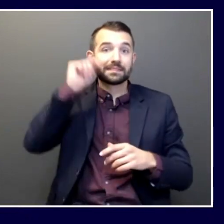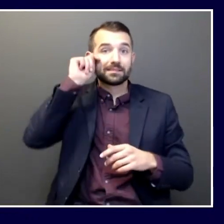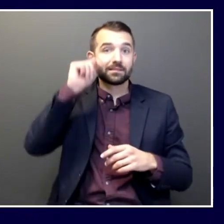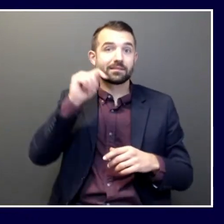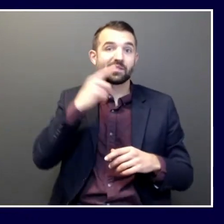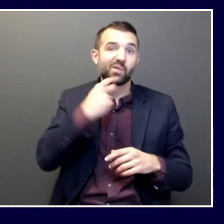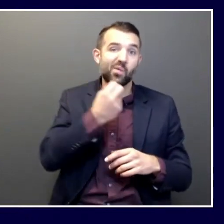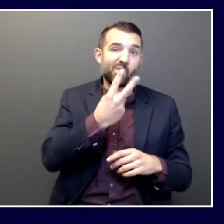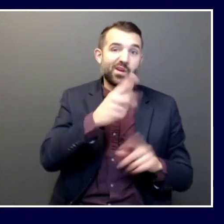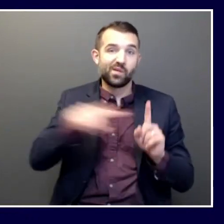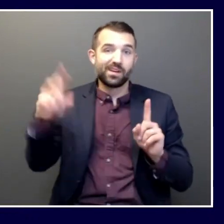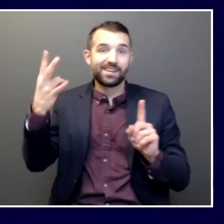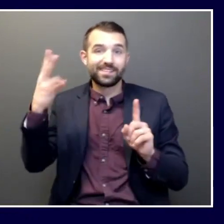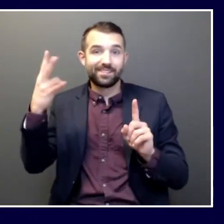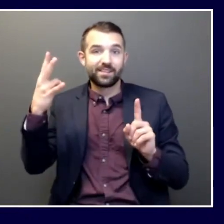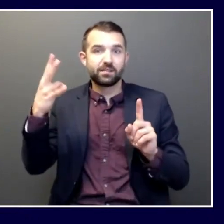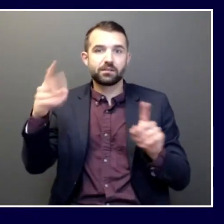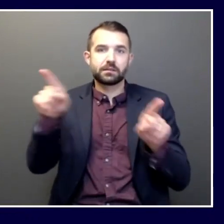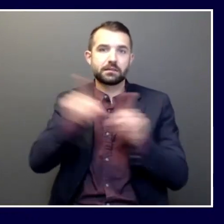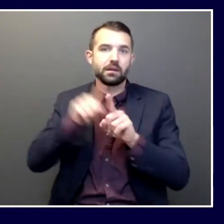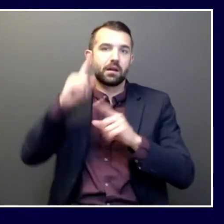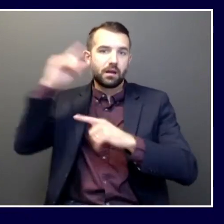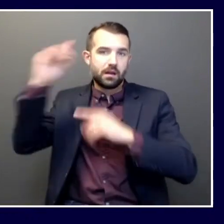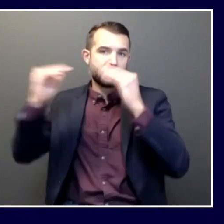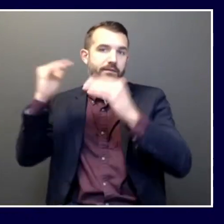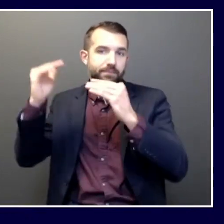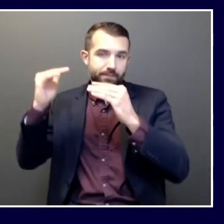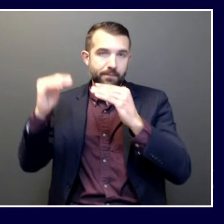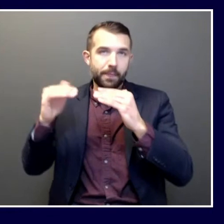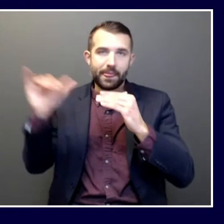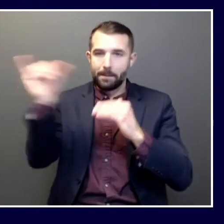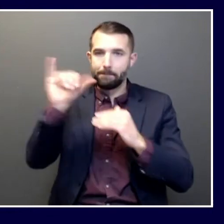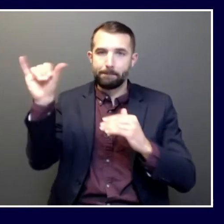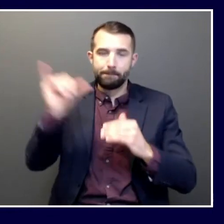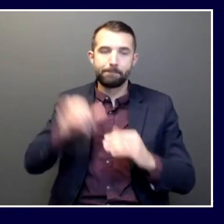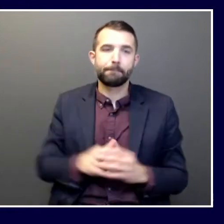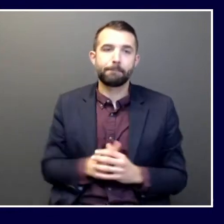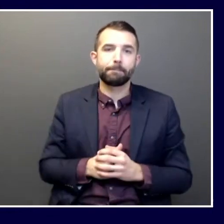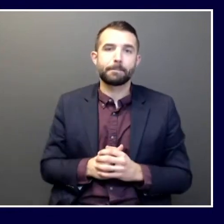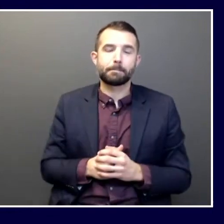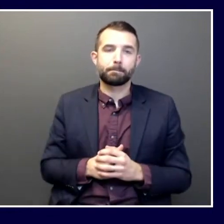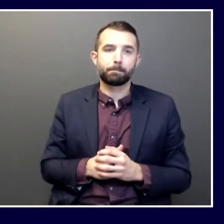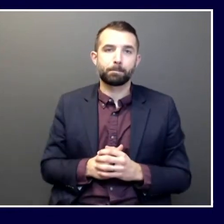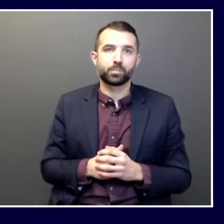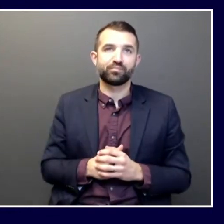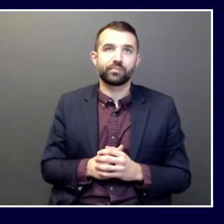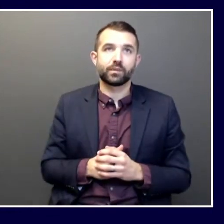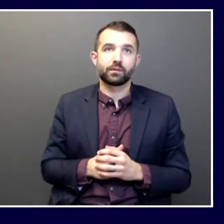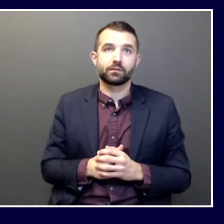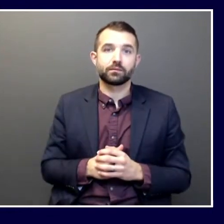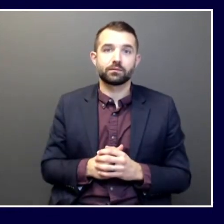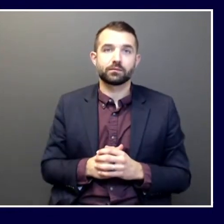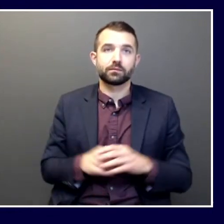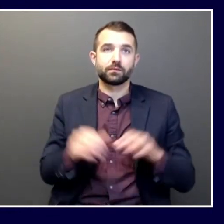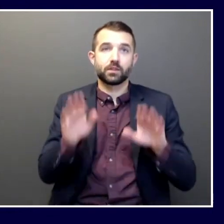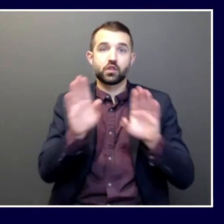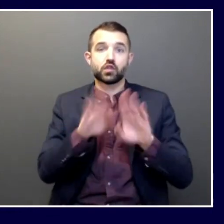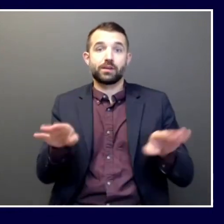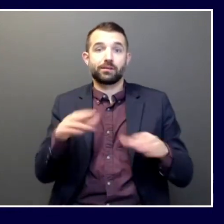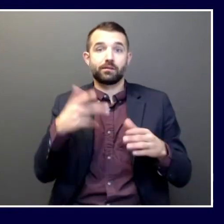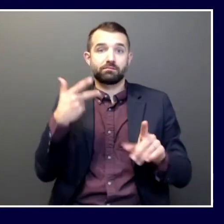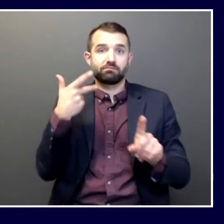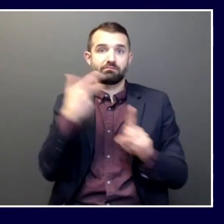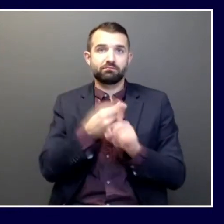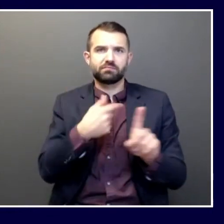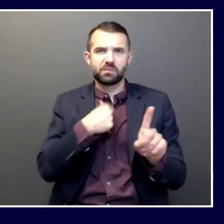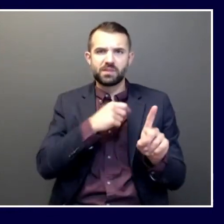about the rollout of these vaccinations to kids, maybe this is a question for Commissioner Lambrou.